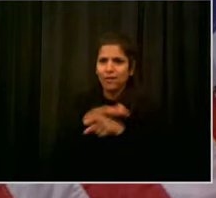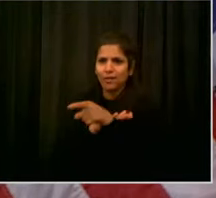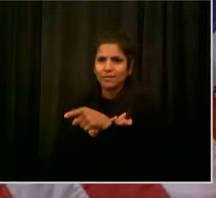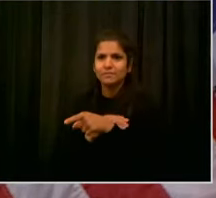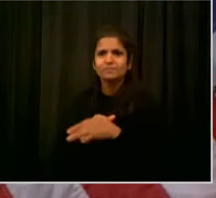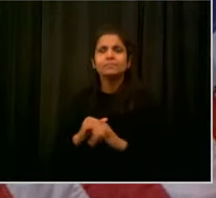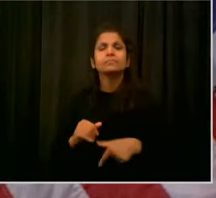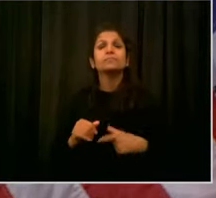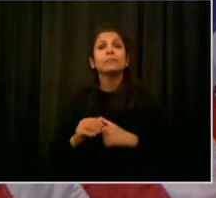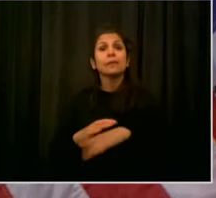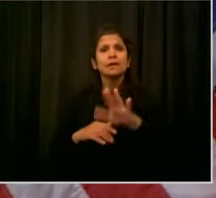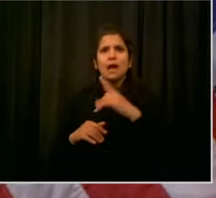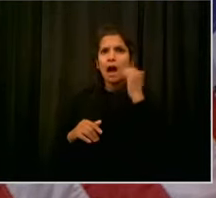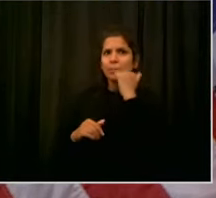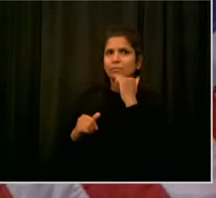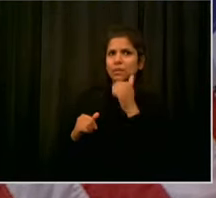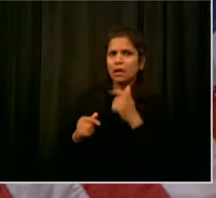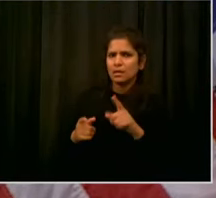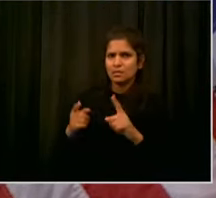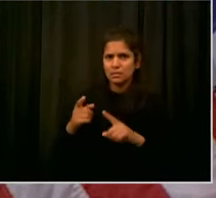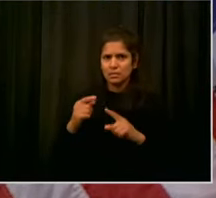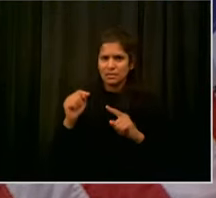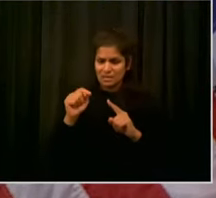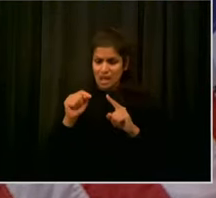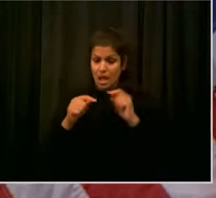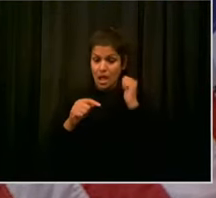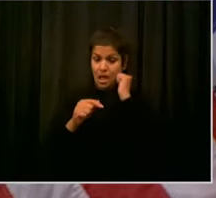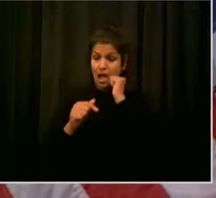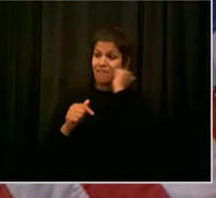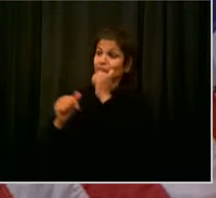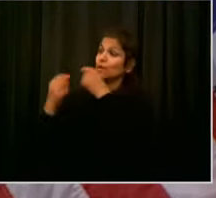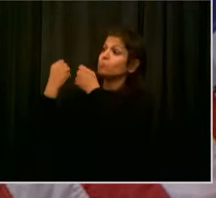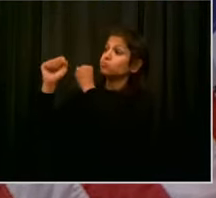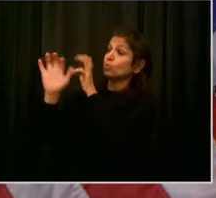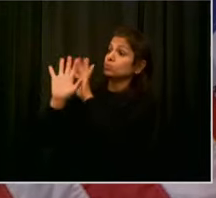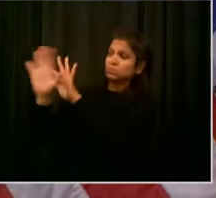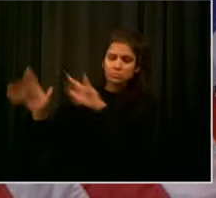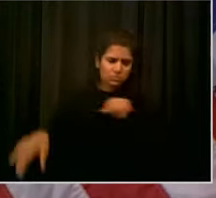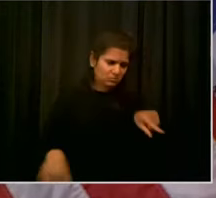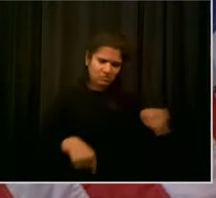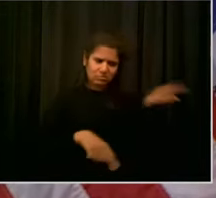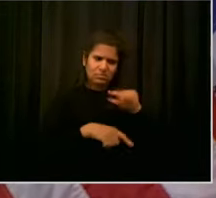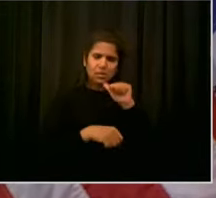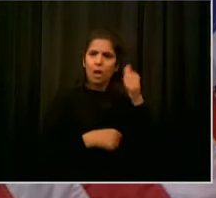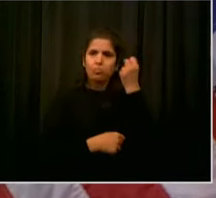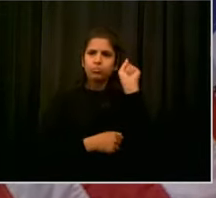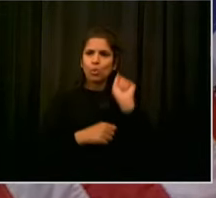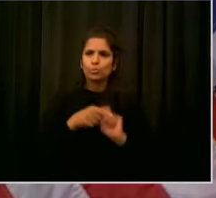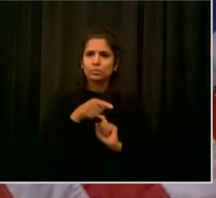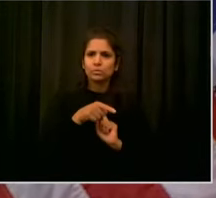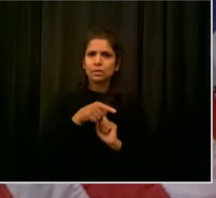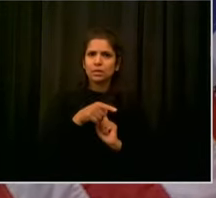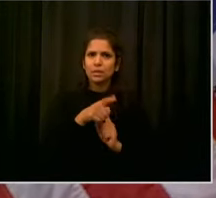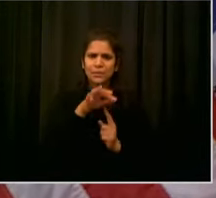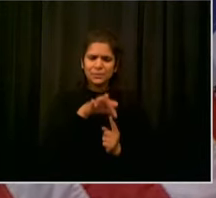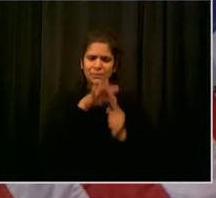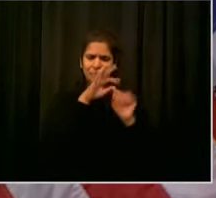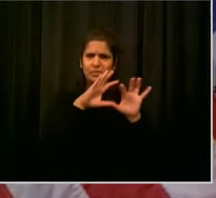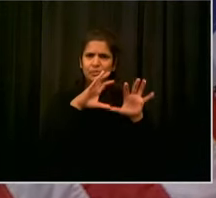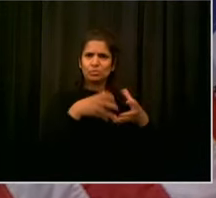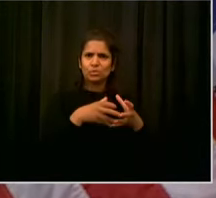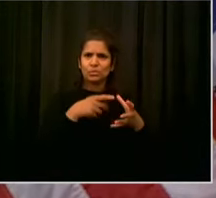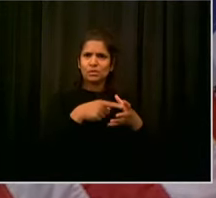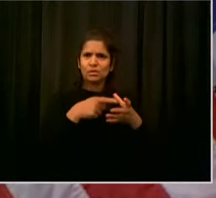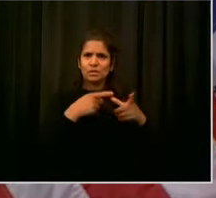plans, has materials they use, training they do, people out spotting for them. There's all sorts of clear tactics being